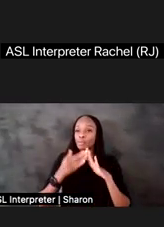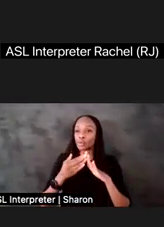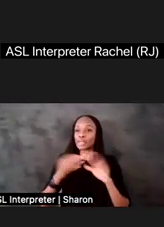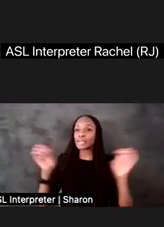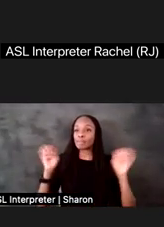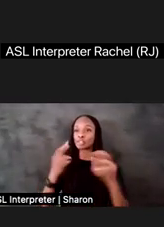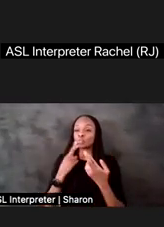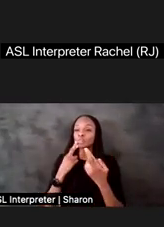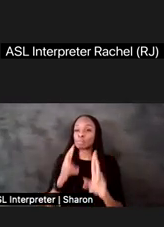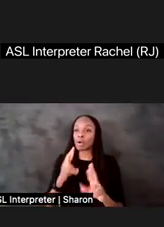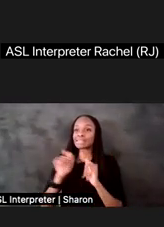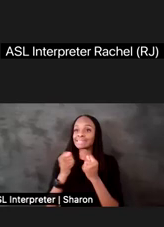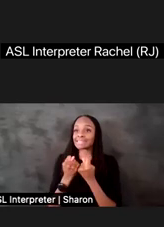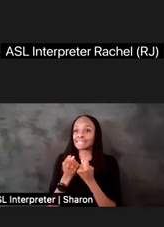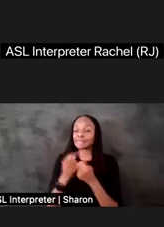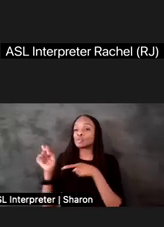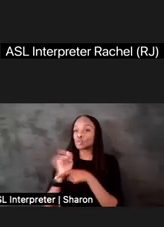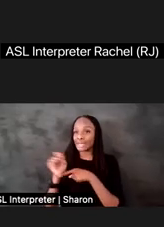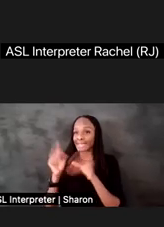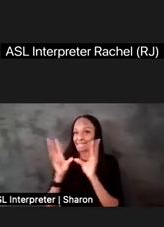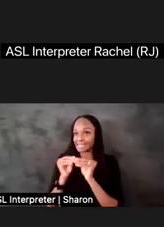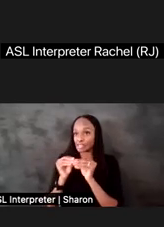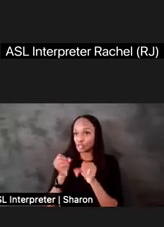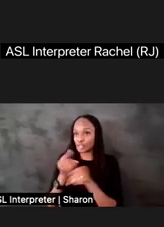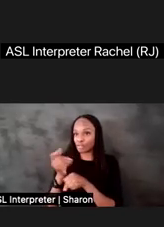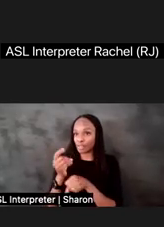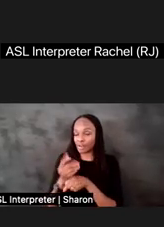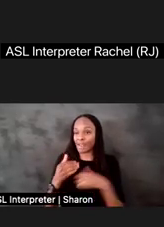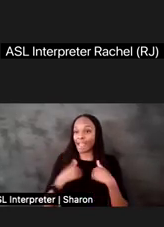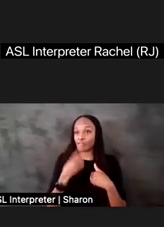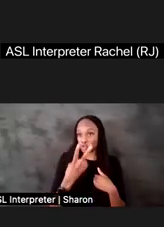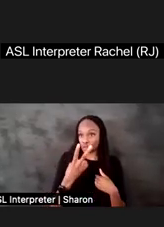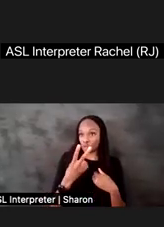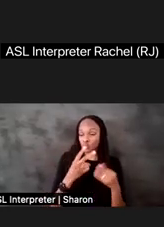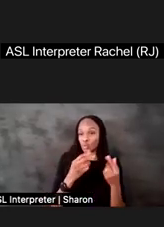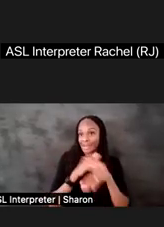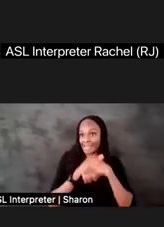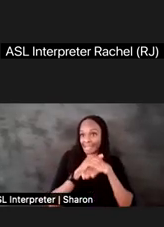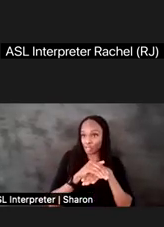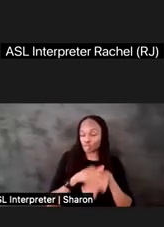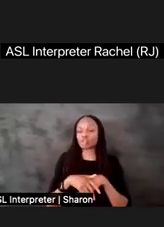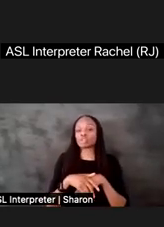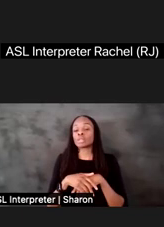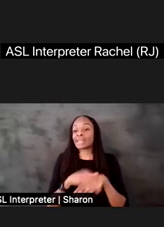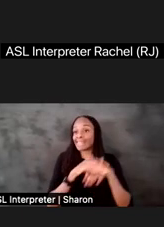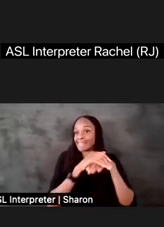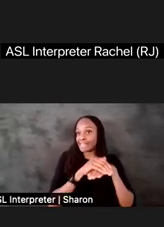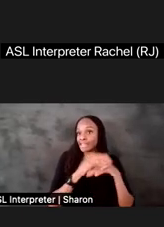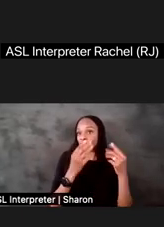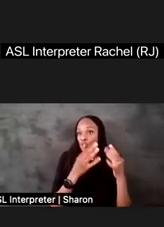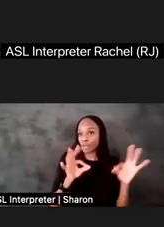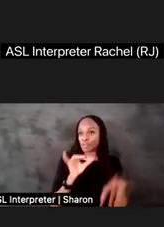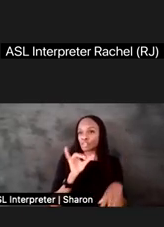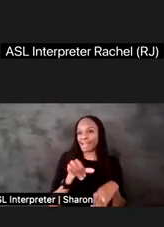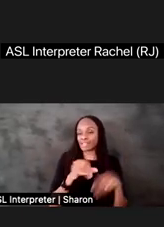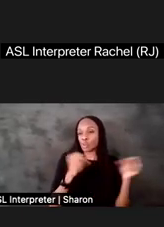team training sessions a year. We do 2 in English. Our English are the winter session and